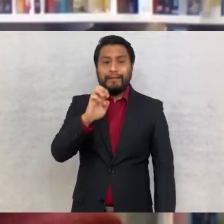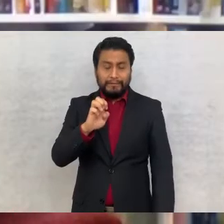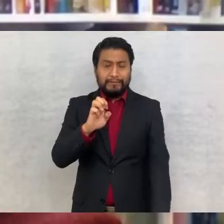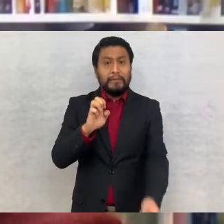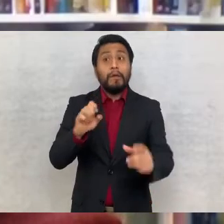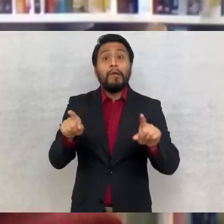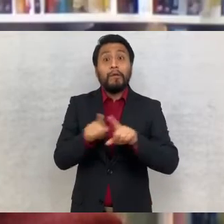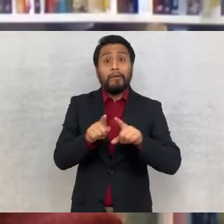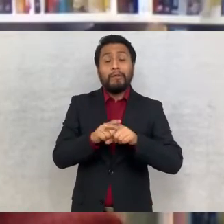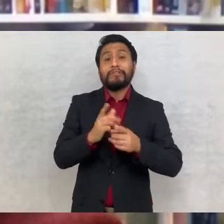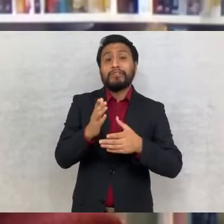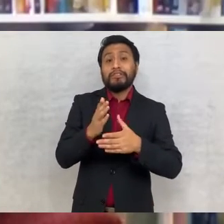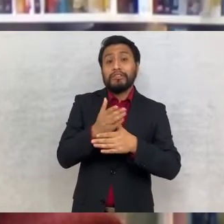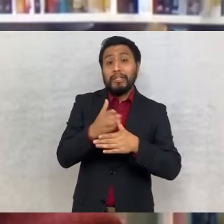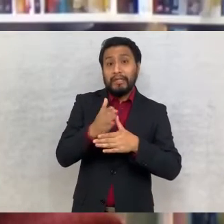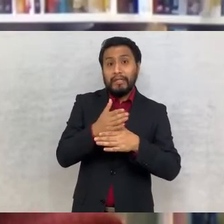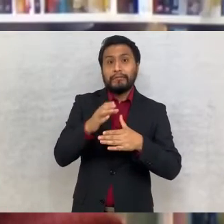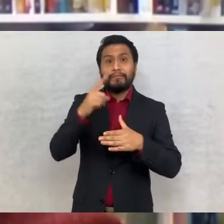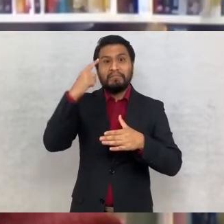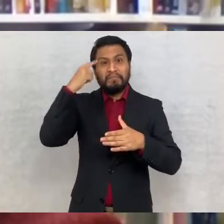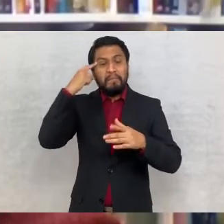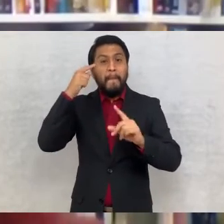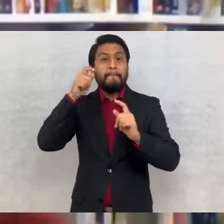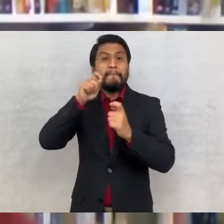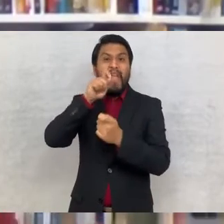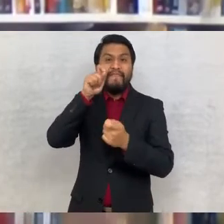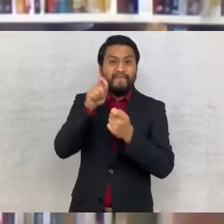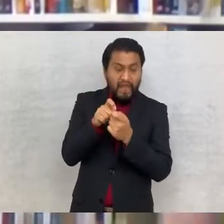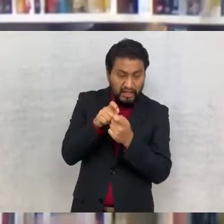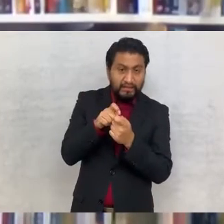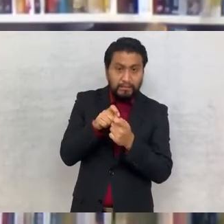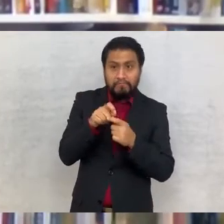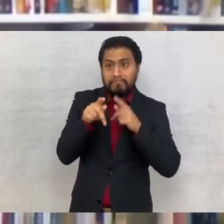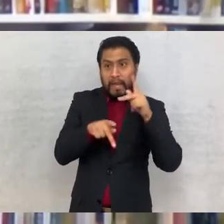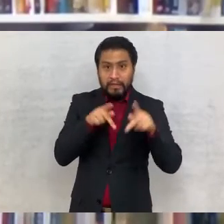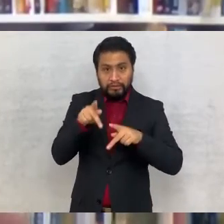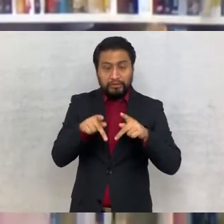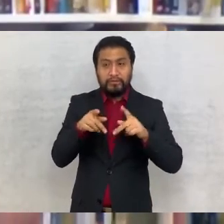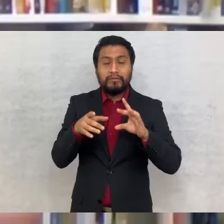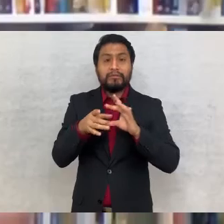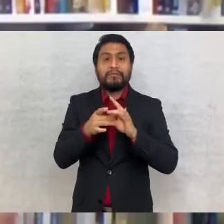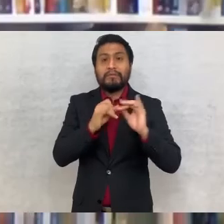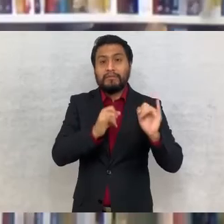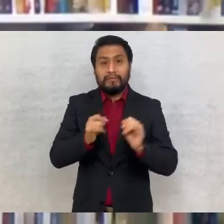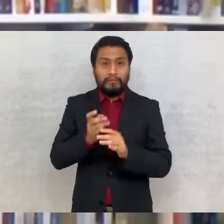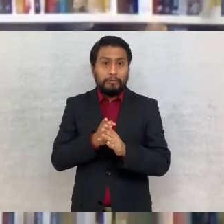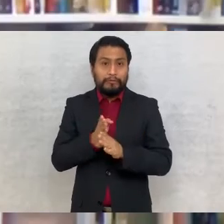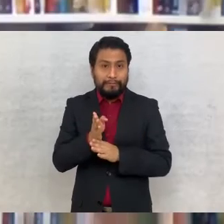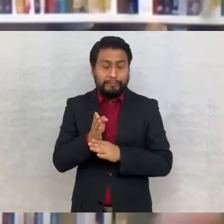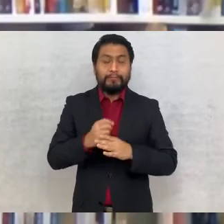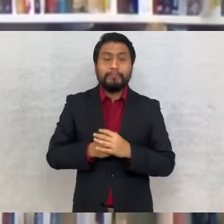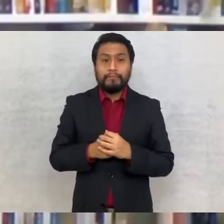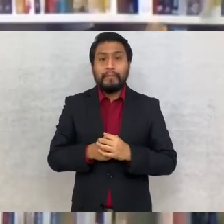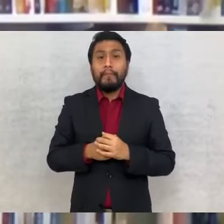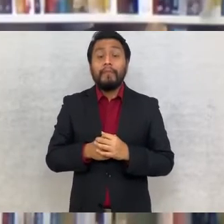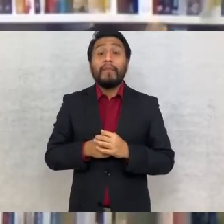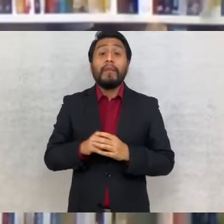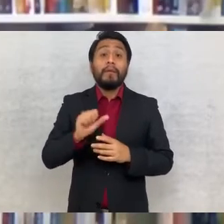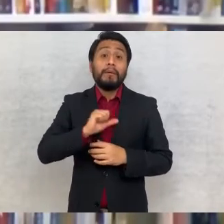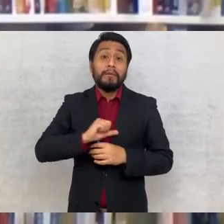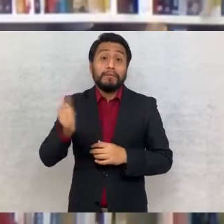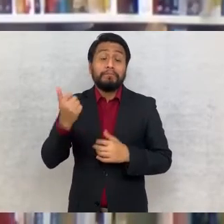Greece. They also share the fascination for a perfect society in which individual rights are given up on behalf of collective